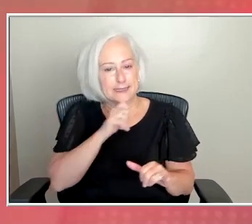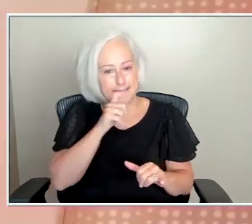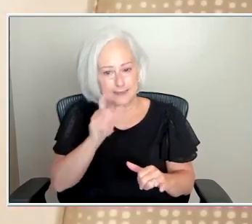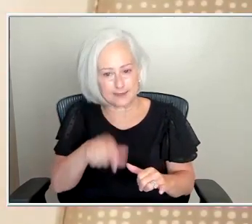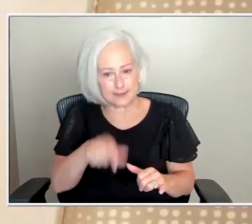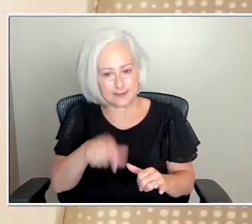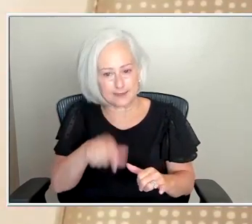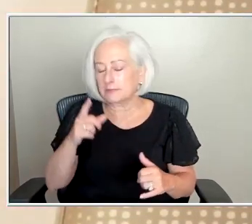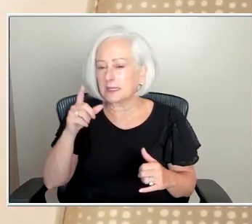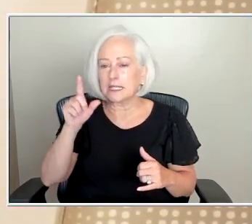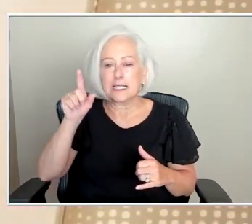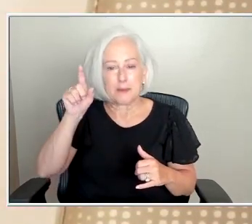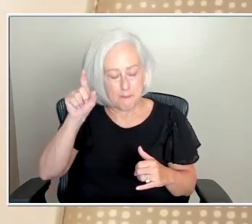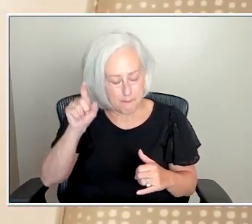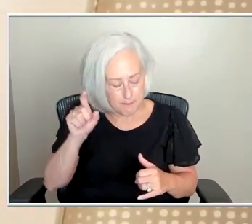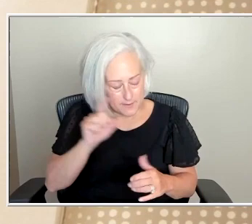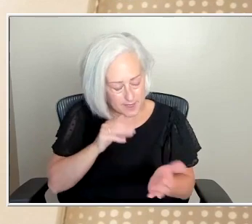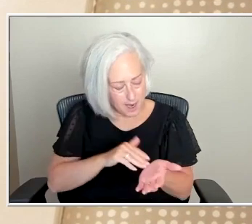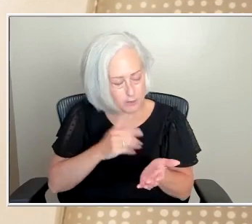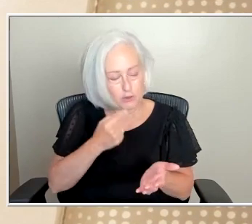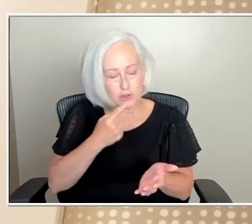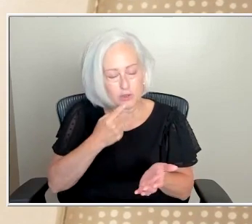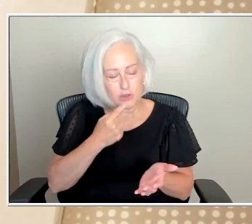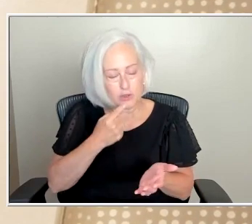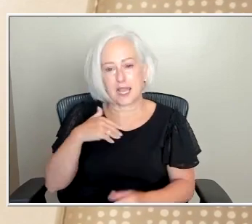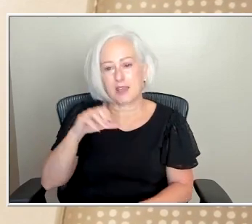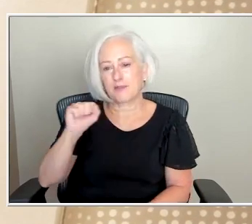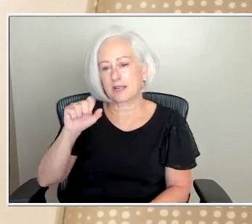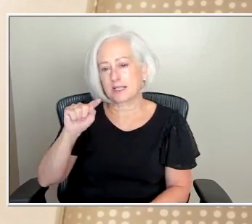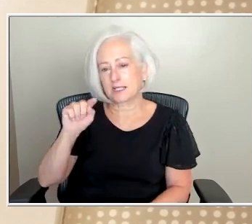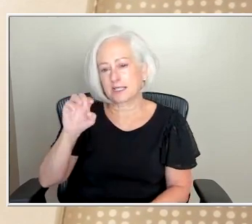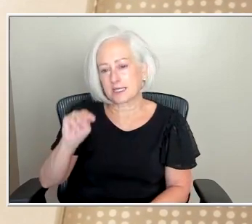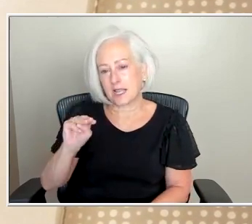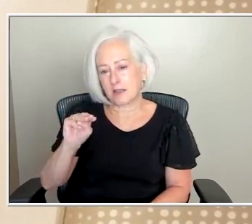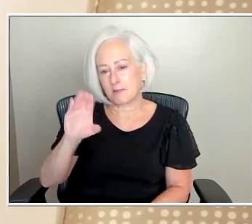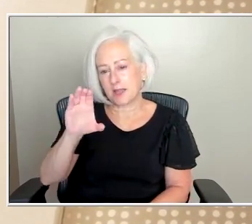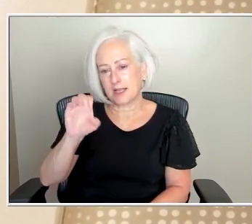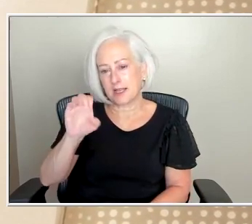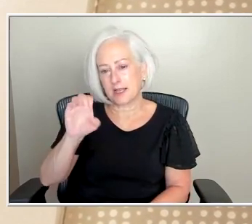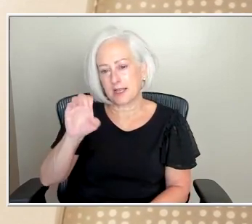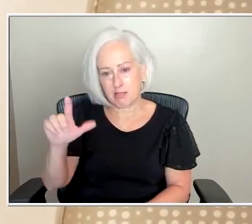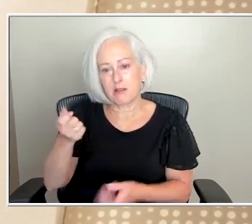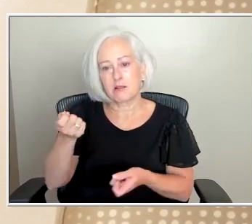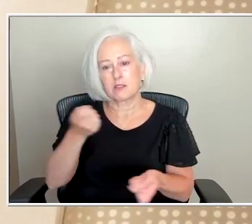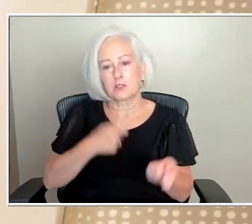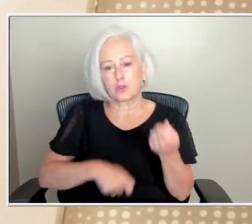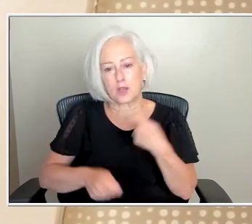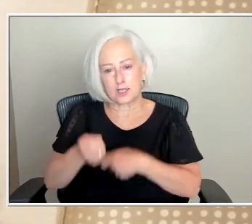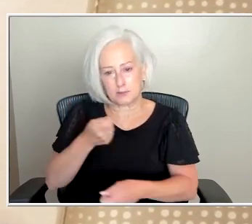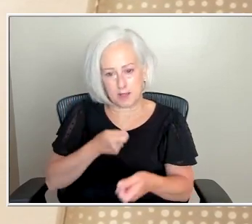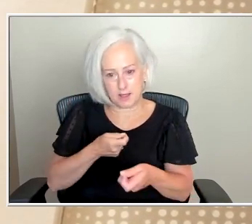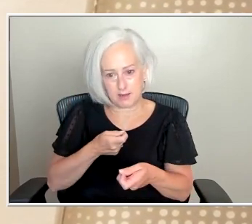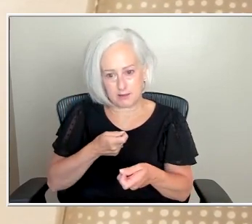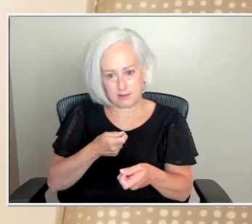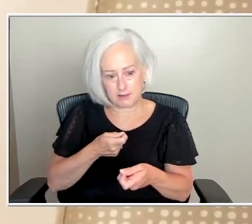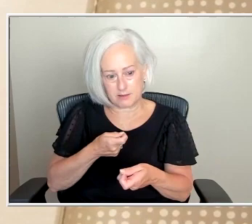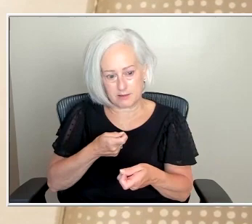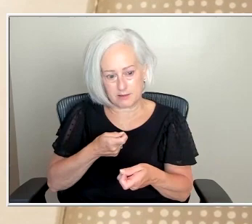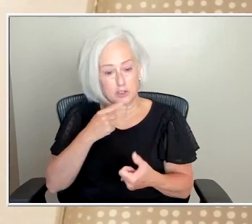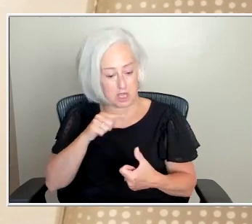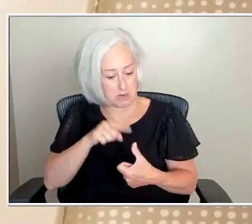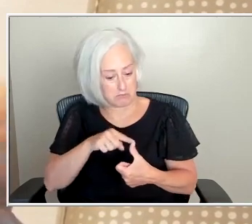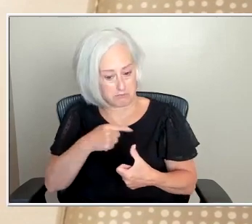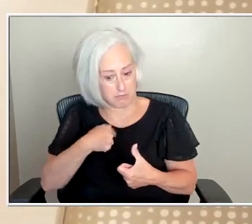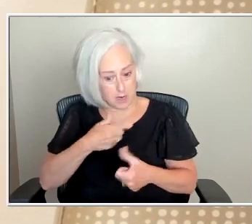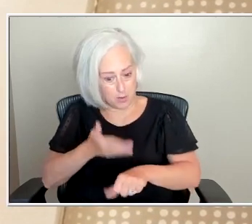transplant. He told me at that point 3 things could happen. I would either get better, I would get an